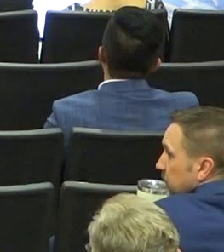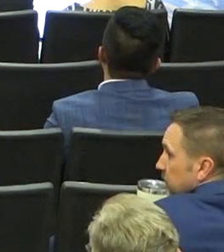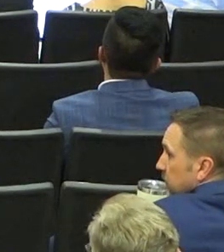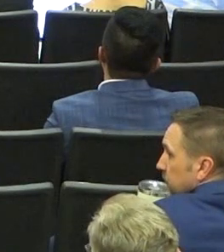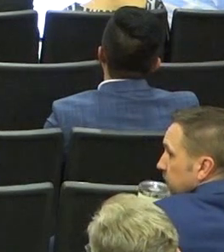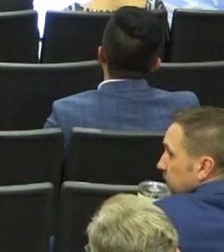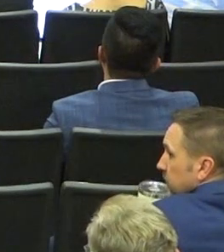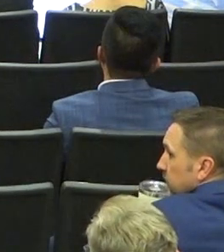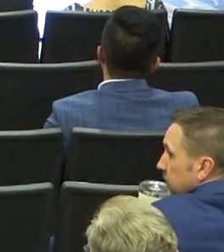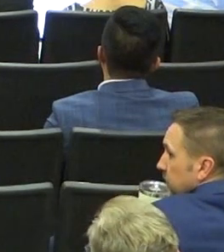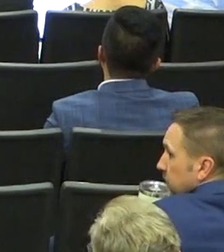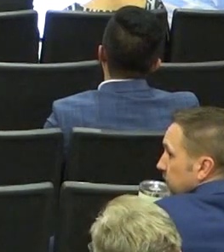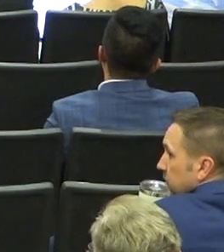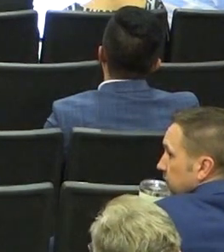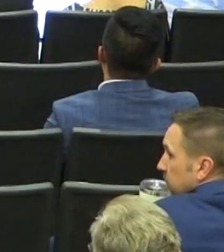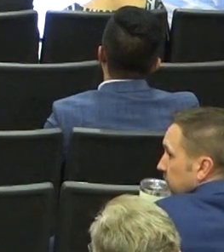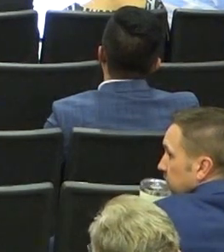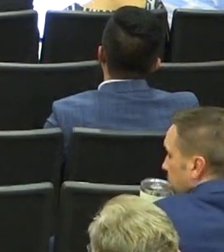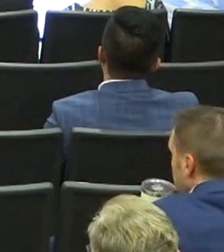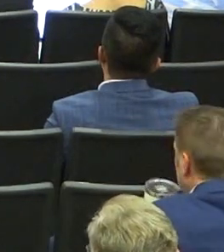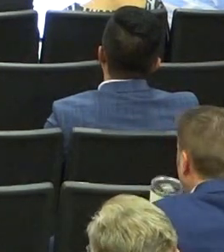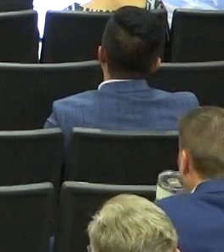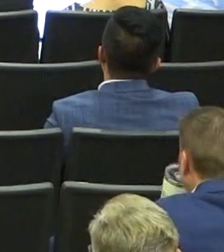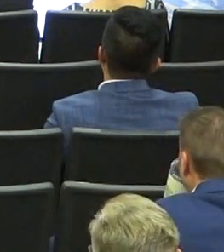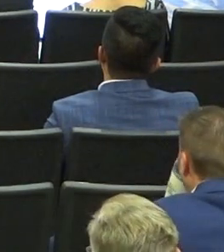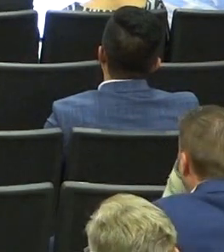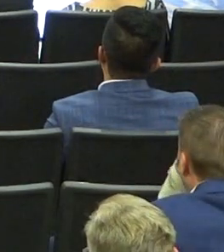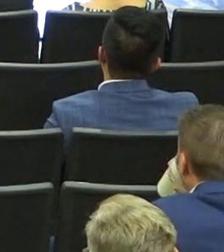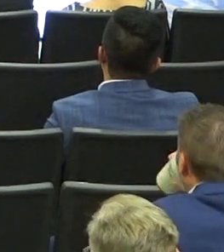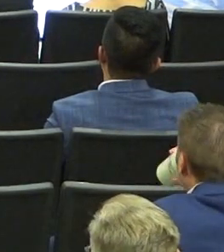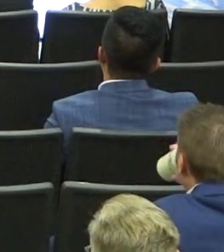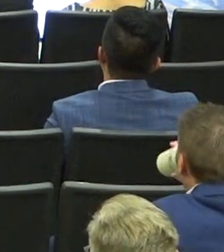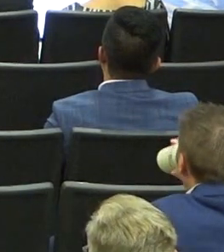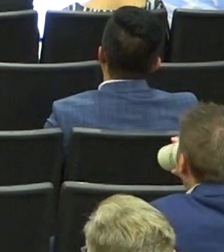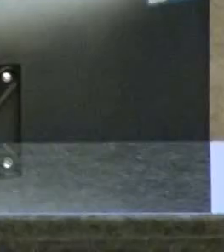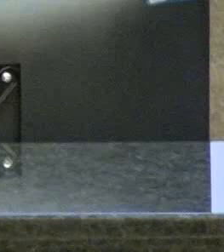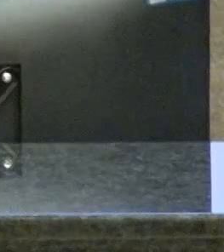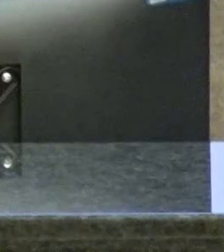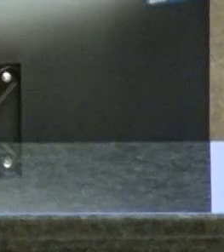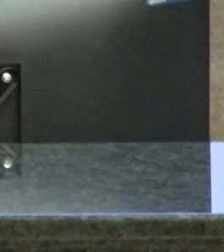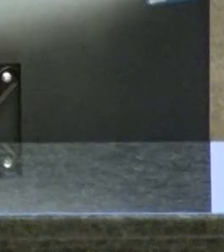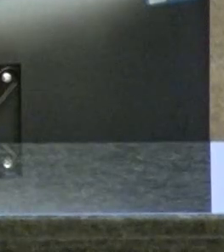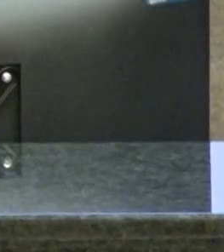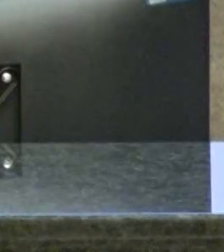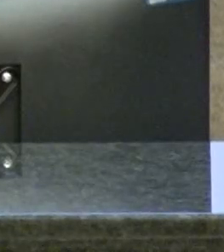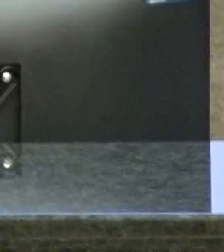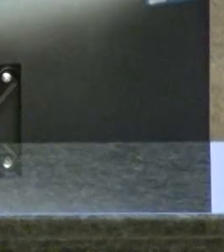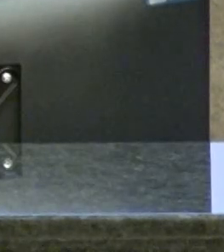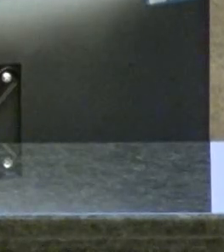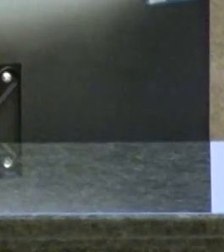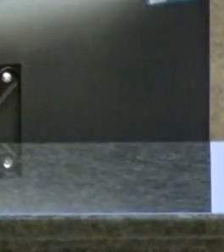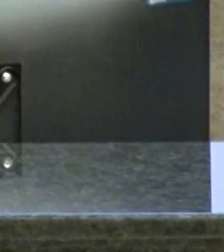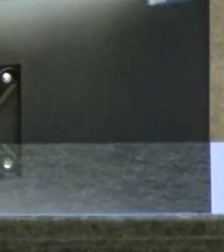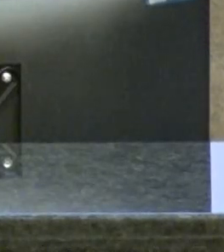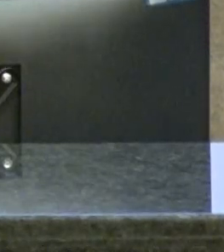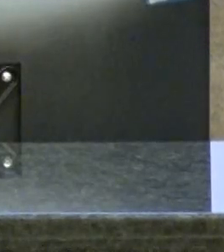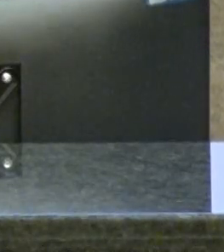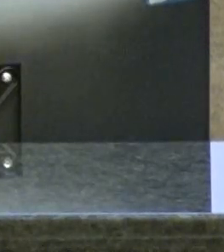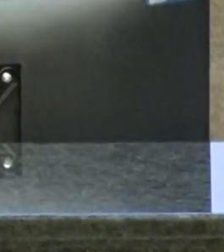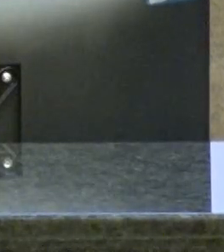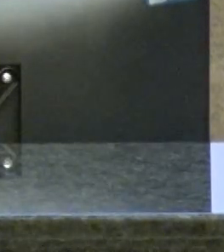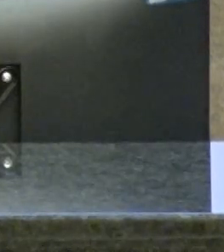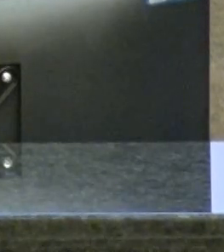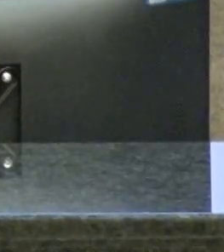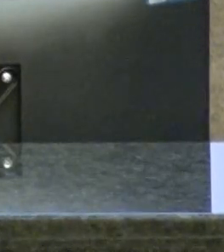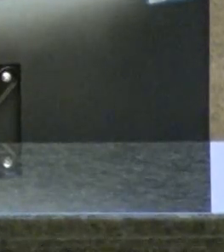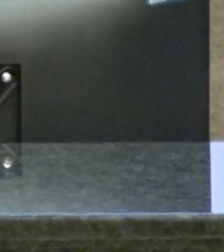On items other than public hearings, speakers will be allotted 1 3-minute presentation regardless of the number of agenda items the speaker wishes to address. If